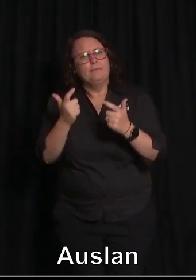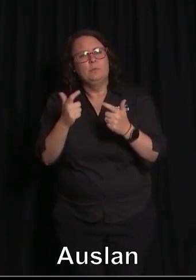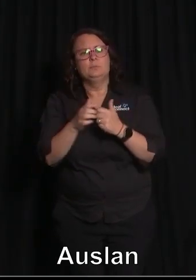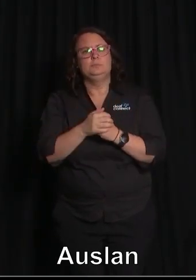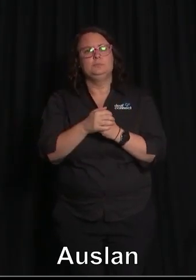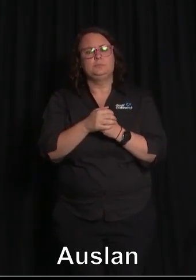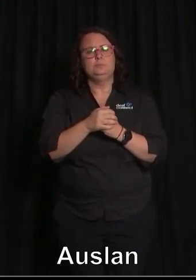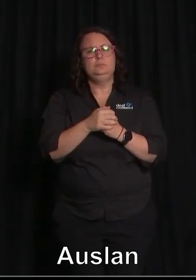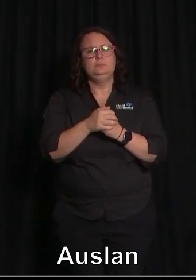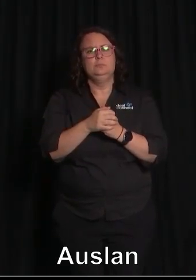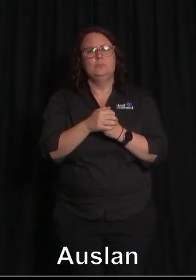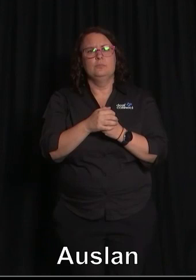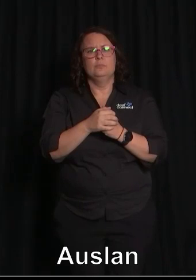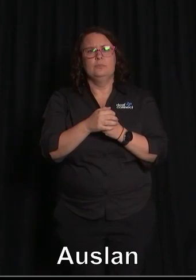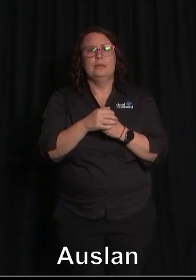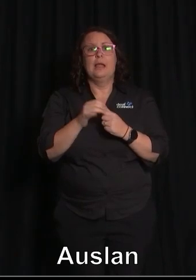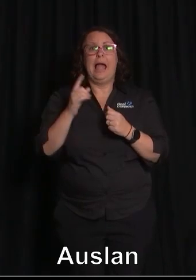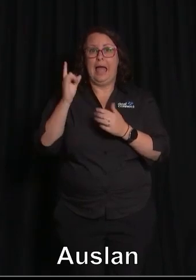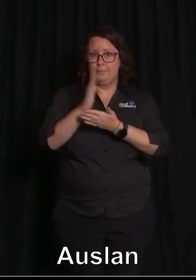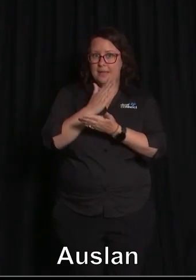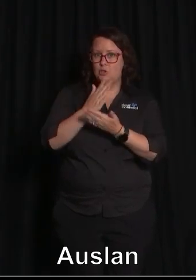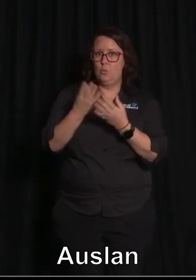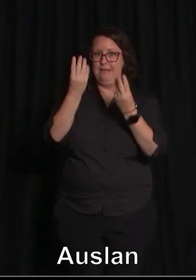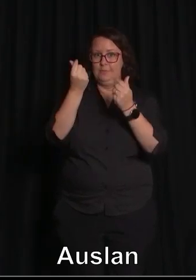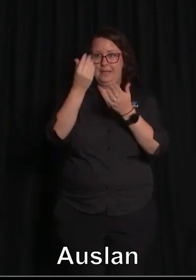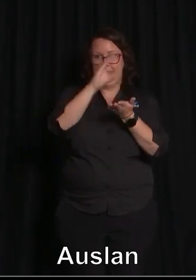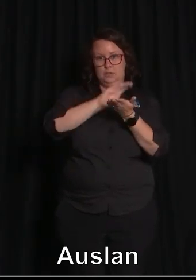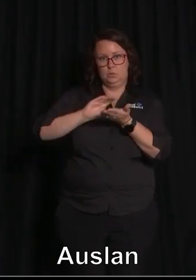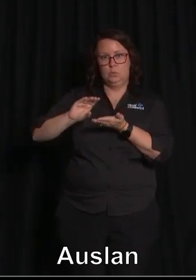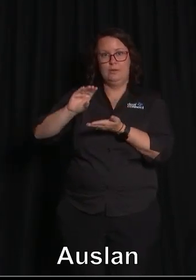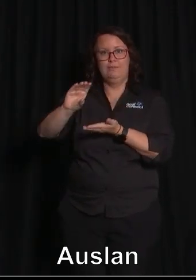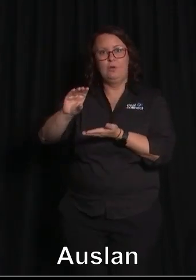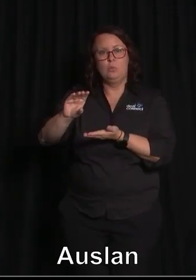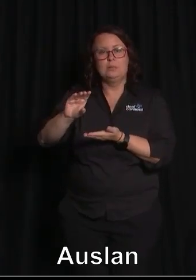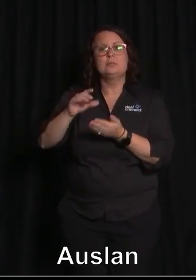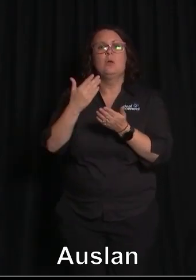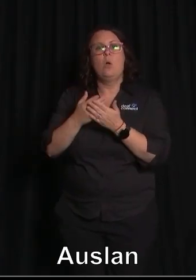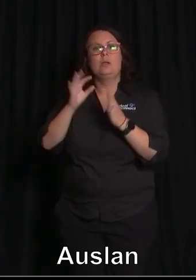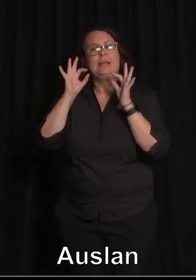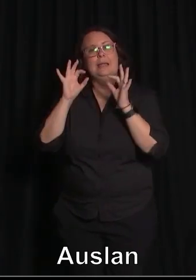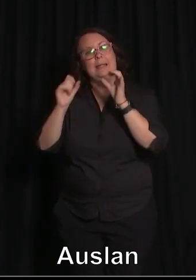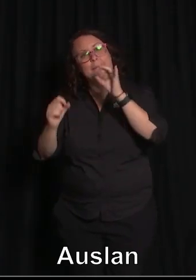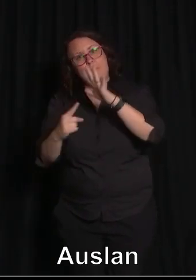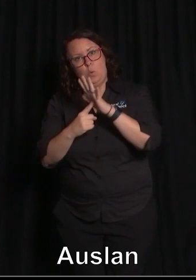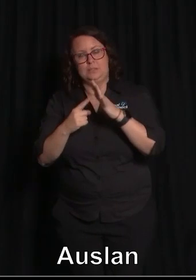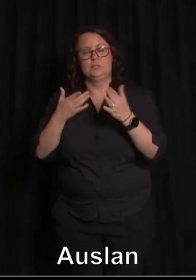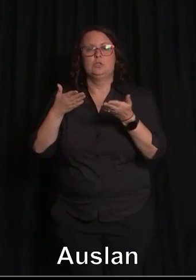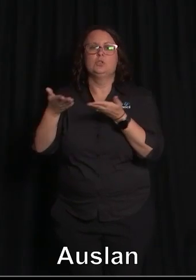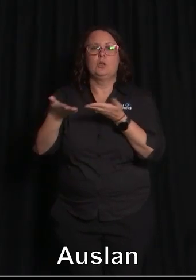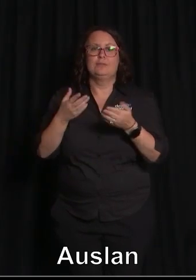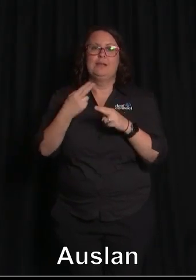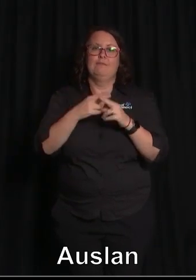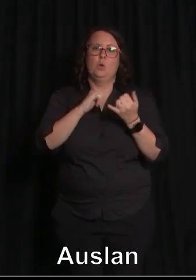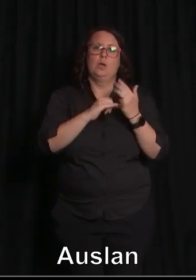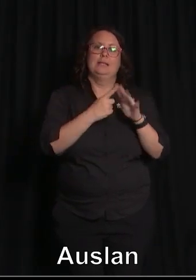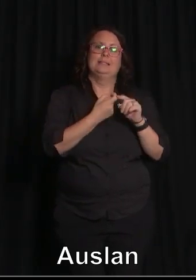ways that enabled also resources to be diverted from important services for sexual and reproductive health